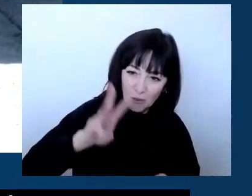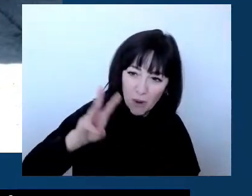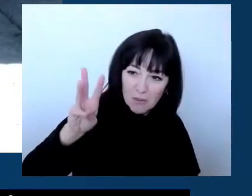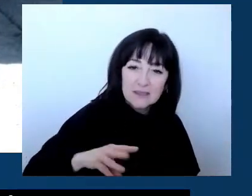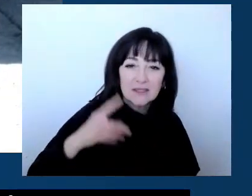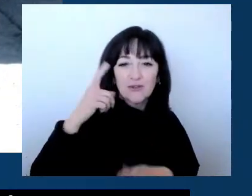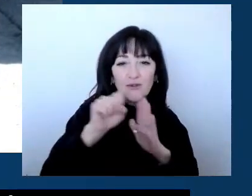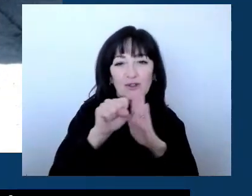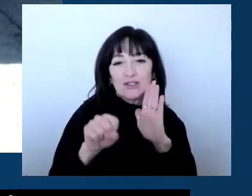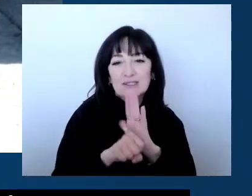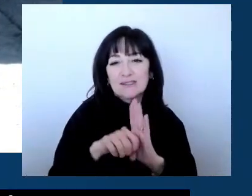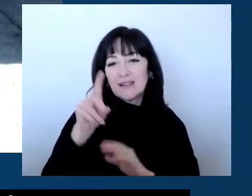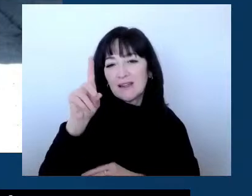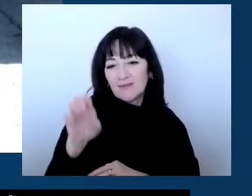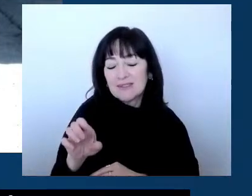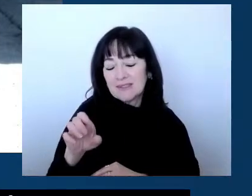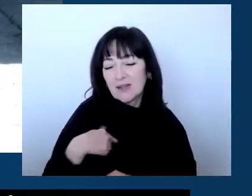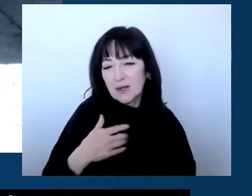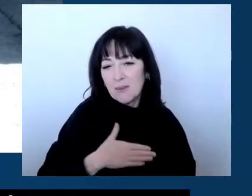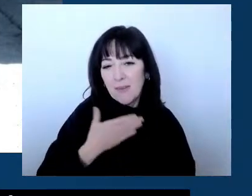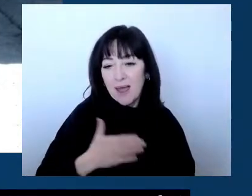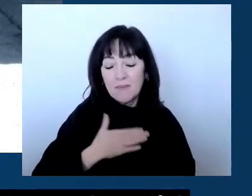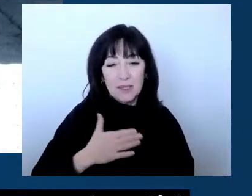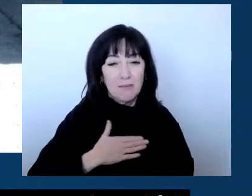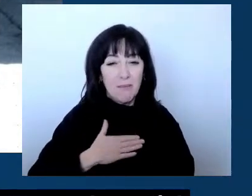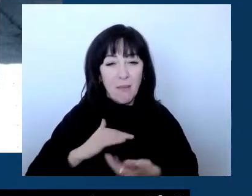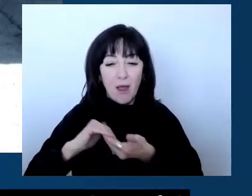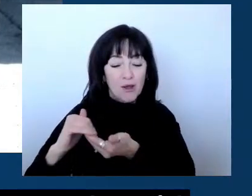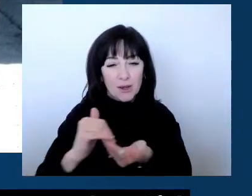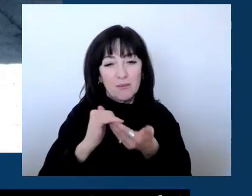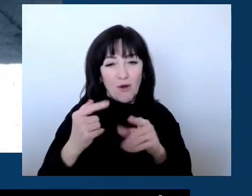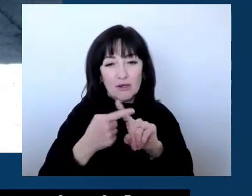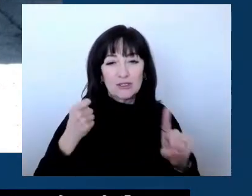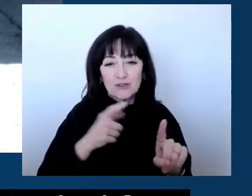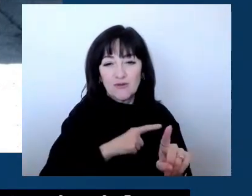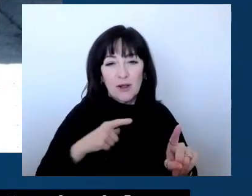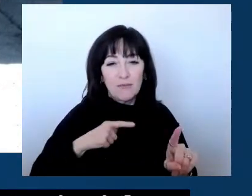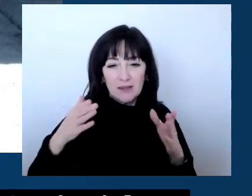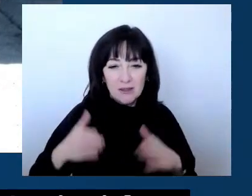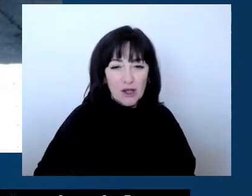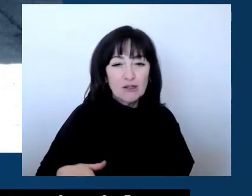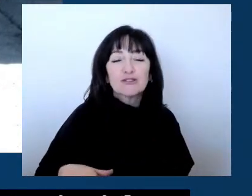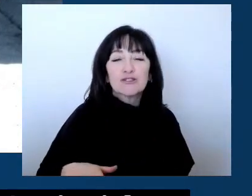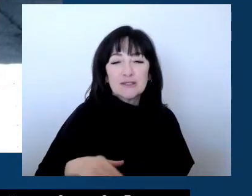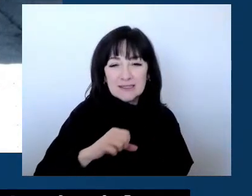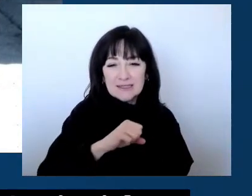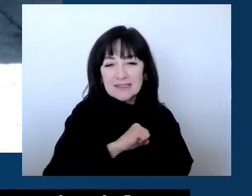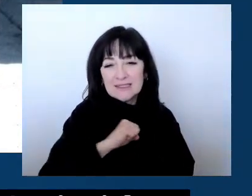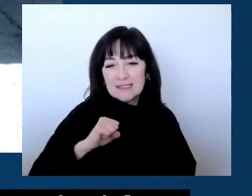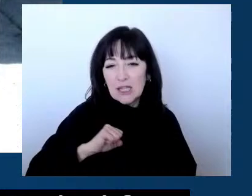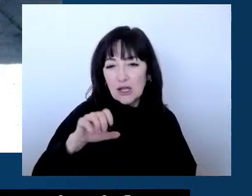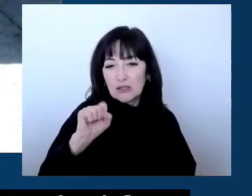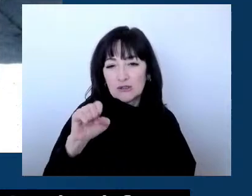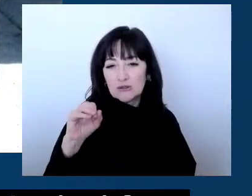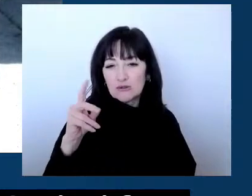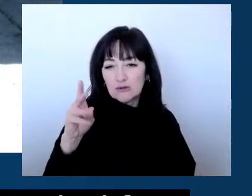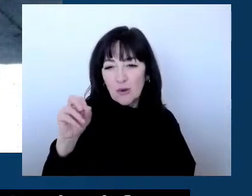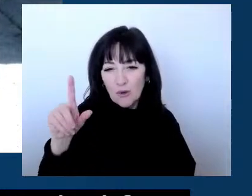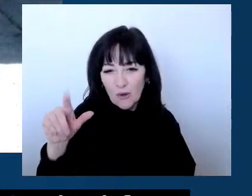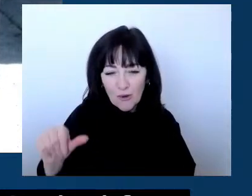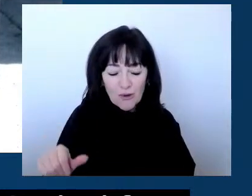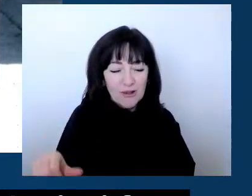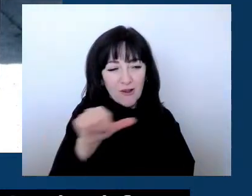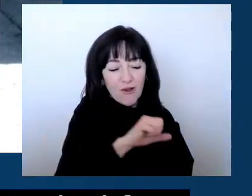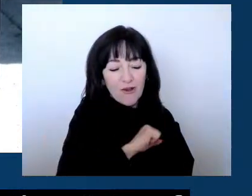my partners from the legislature here, Senator Sokola and Representative Longhurst in the Senate and the House. Thank you for joining us. And of